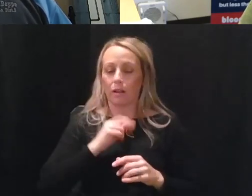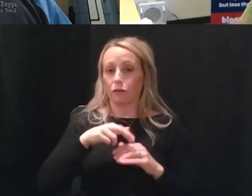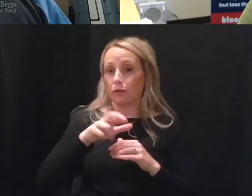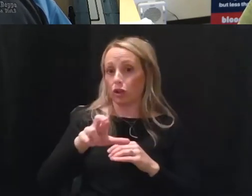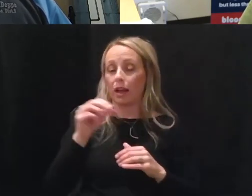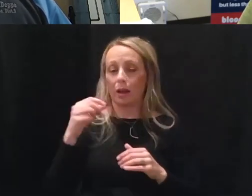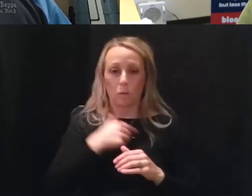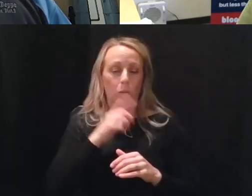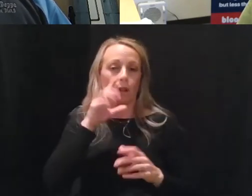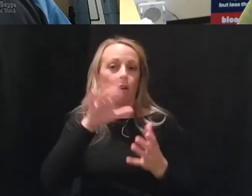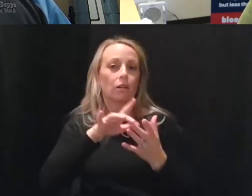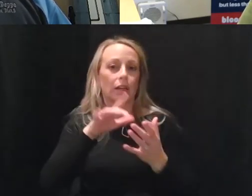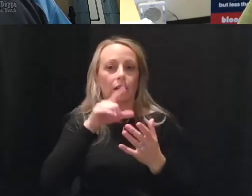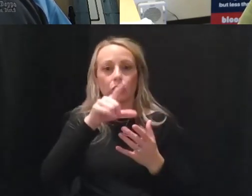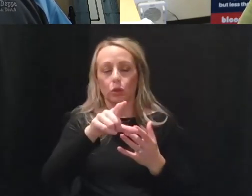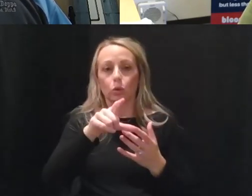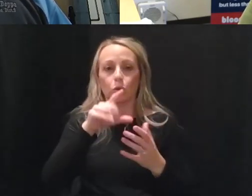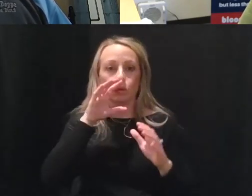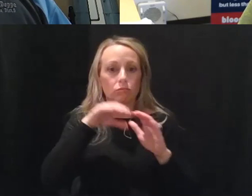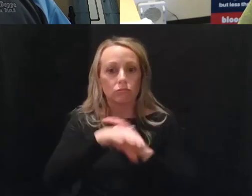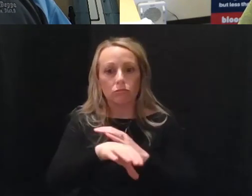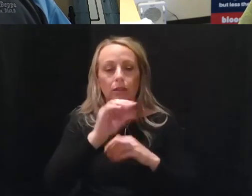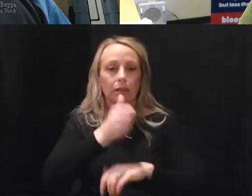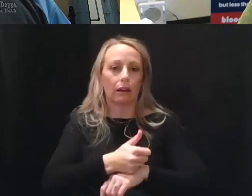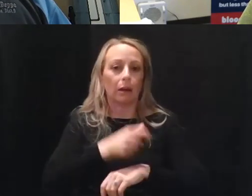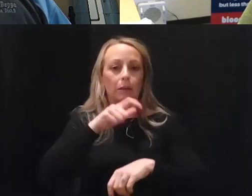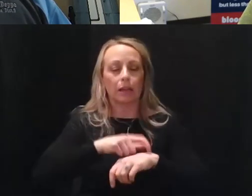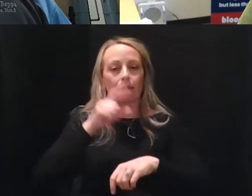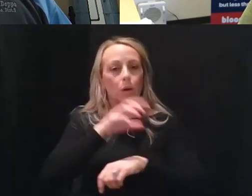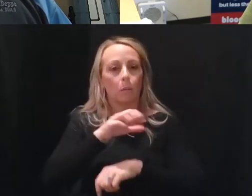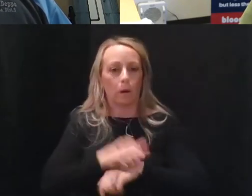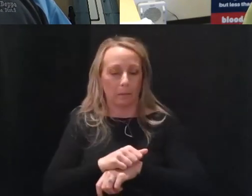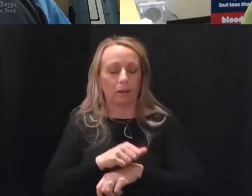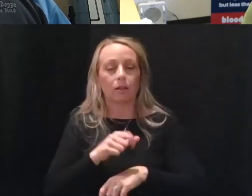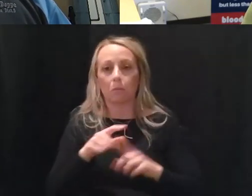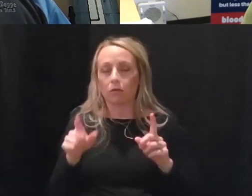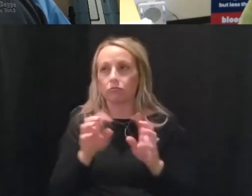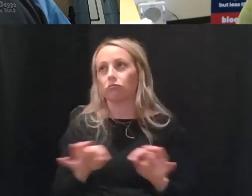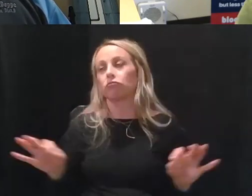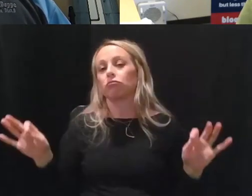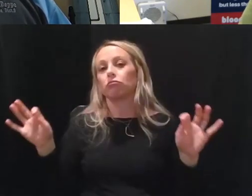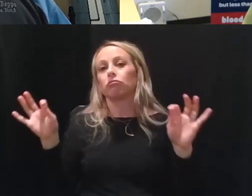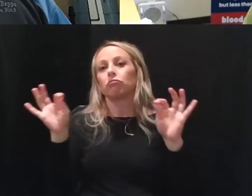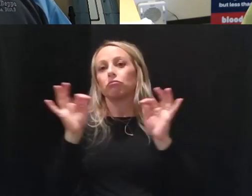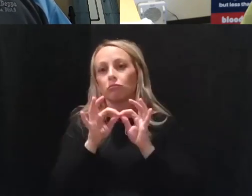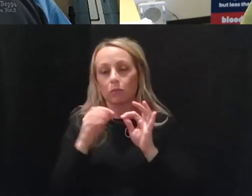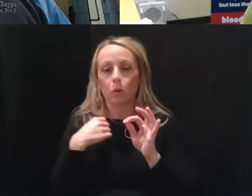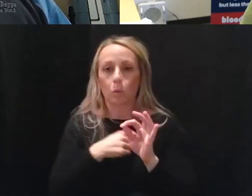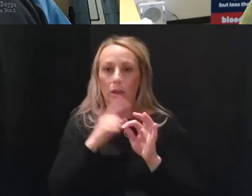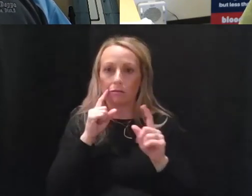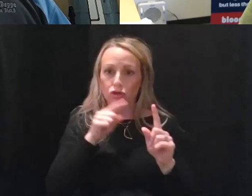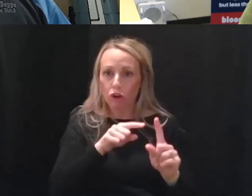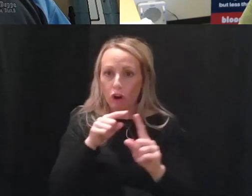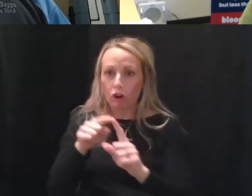contact you about getting you in and setting up a time for an appointment. But it's very important that we kind of target those